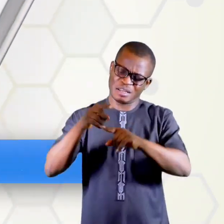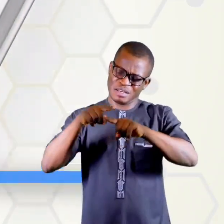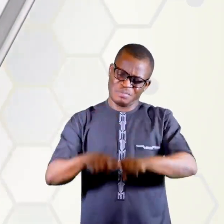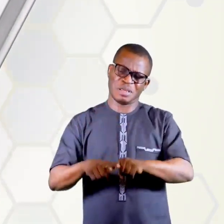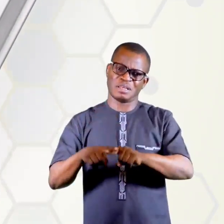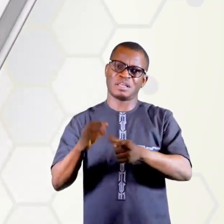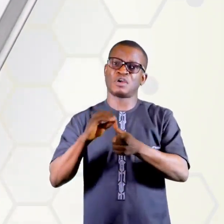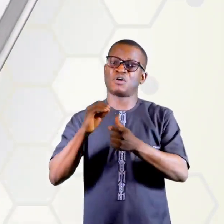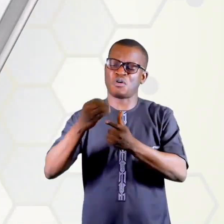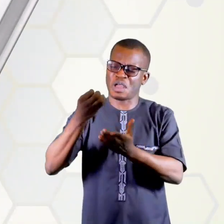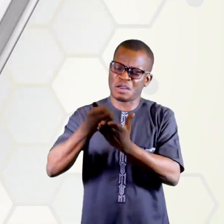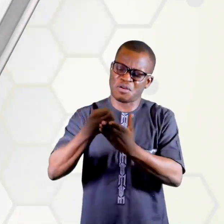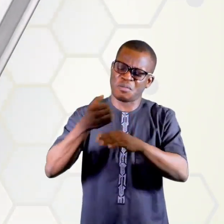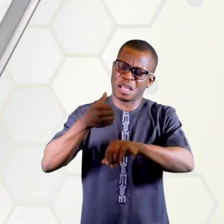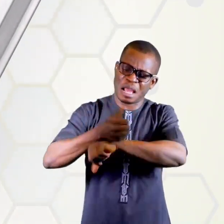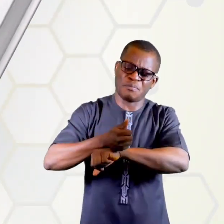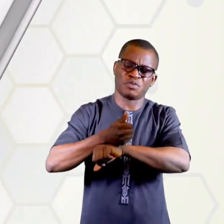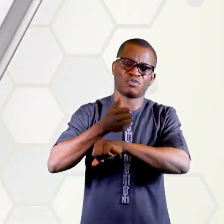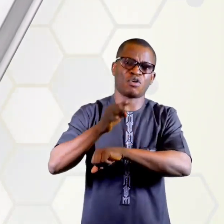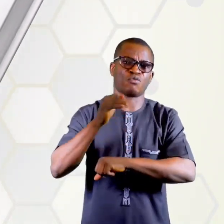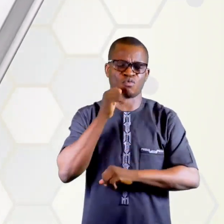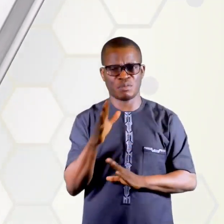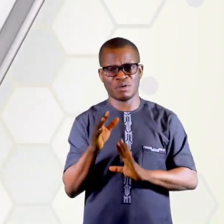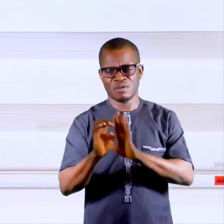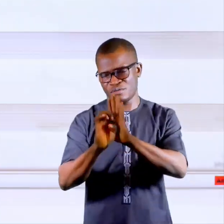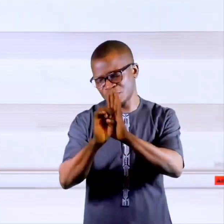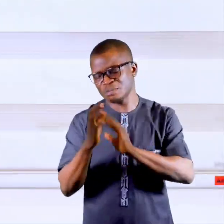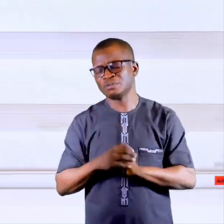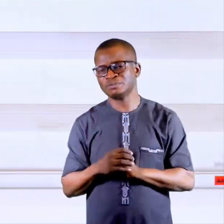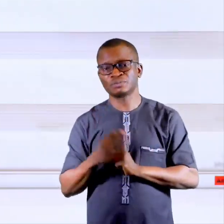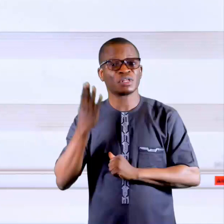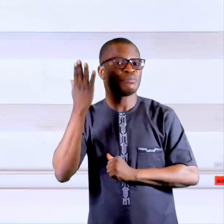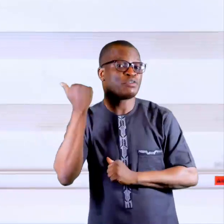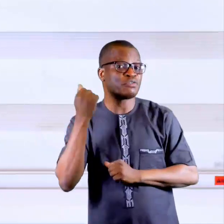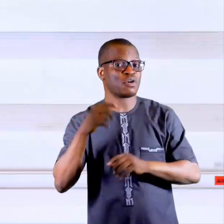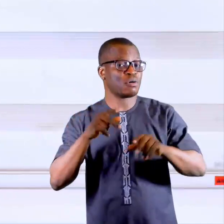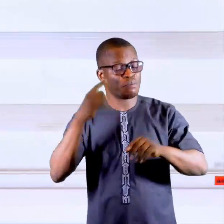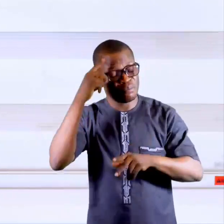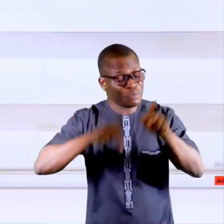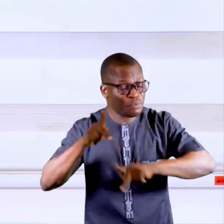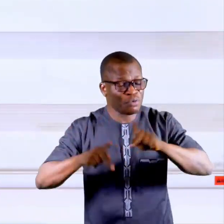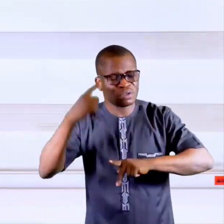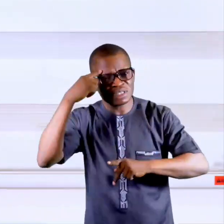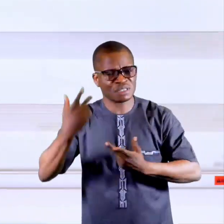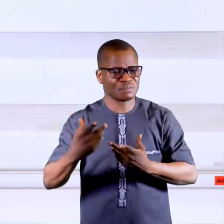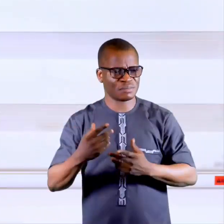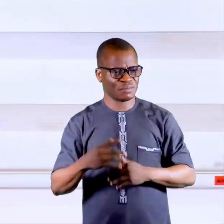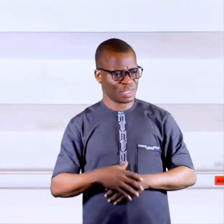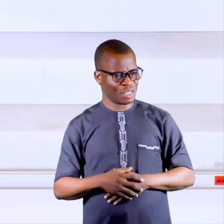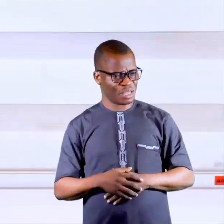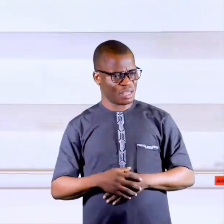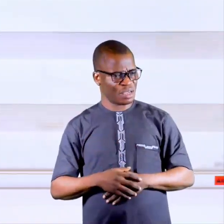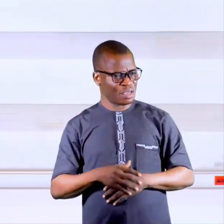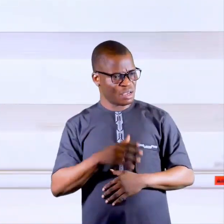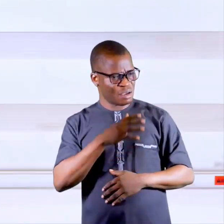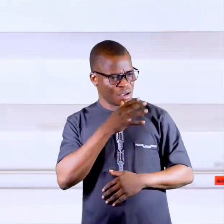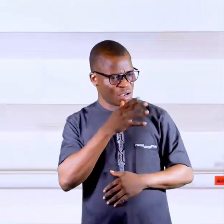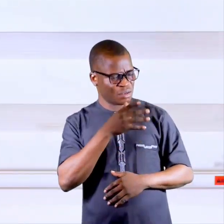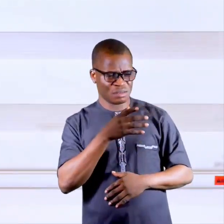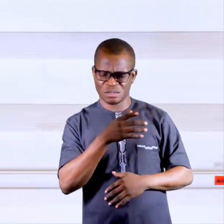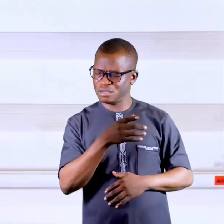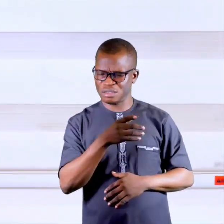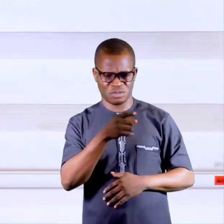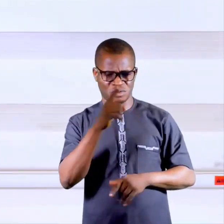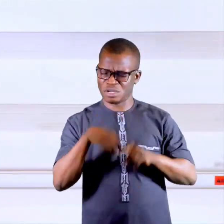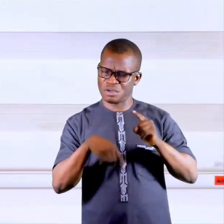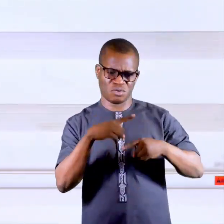abuse of women. In that act, formerly people used to think that maybe telling a woman to stay home, don't